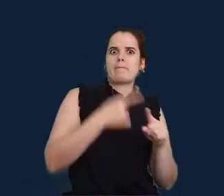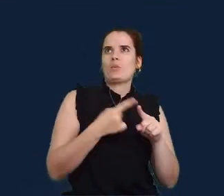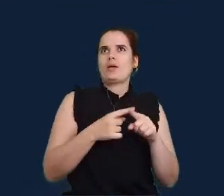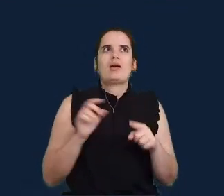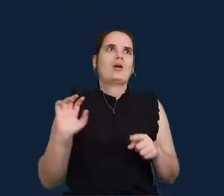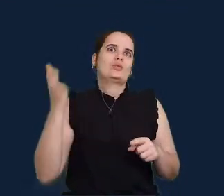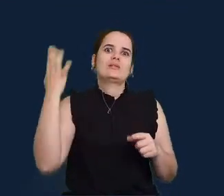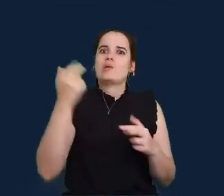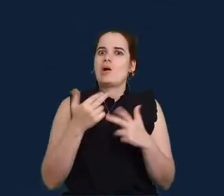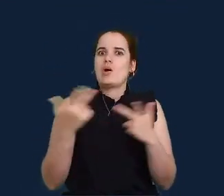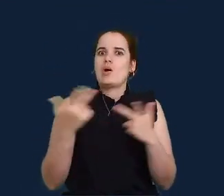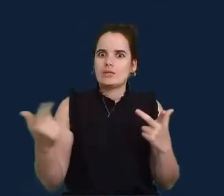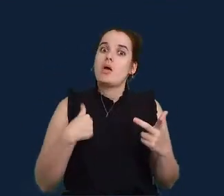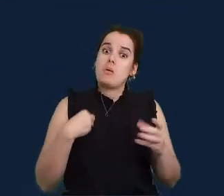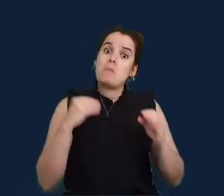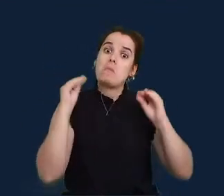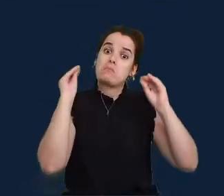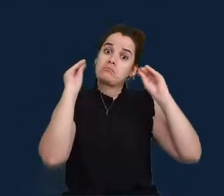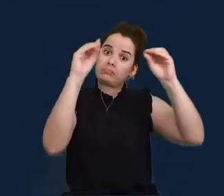text.